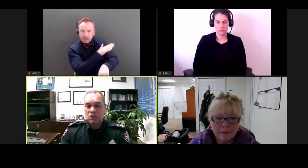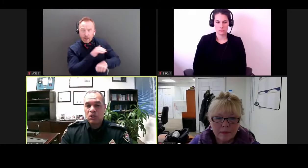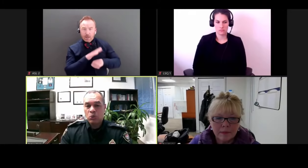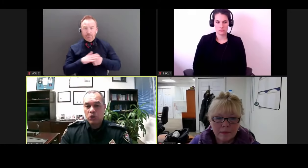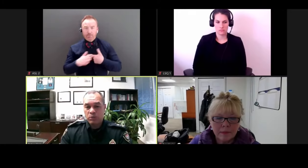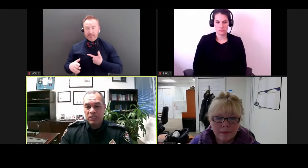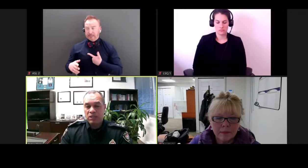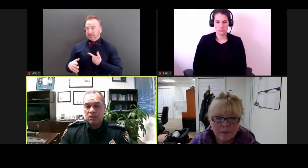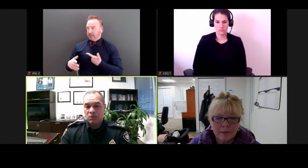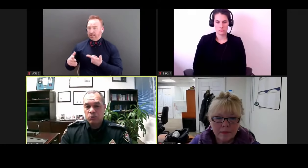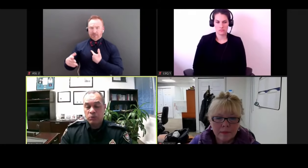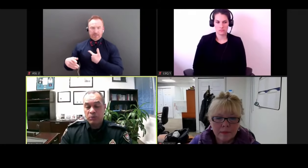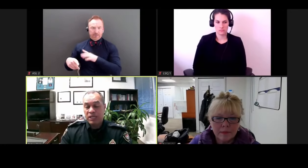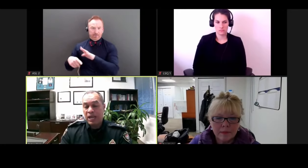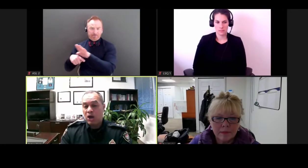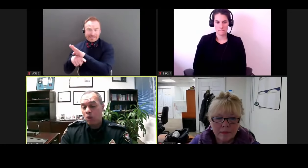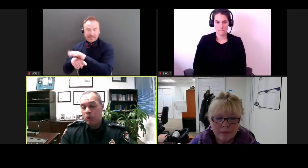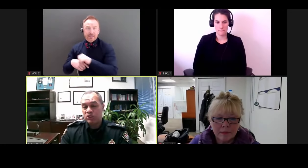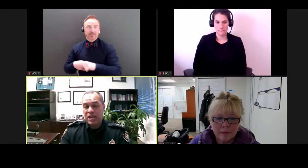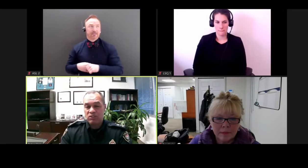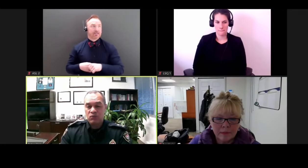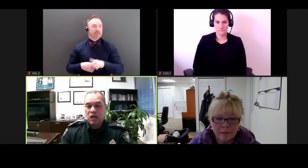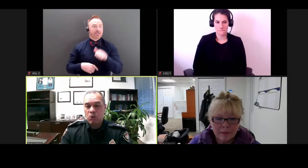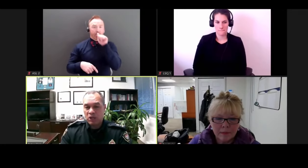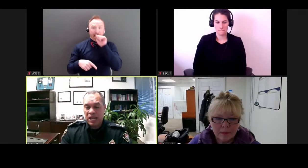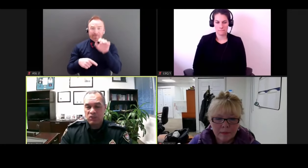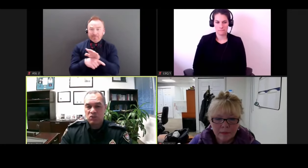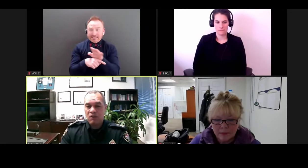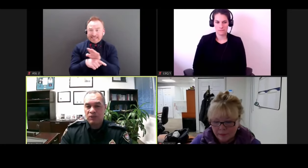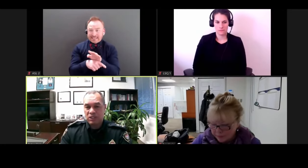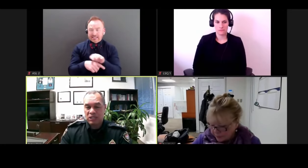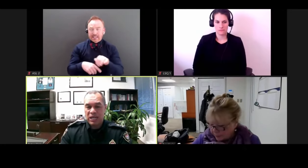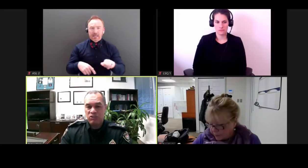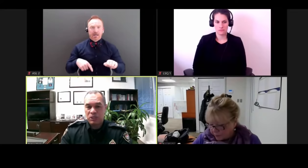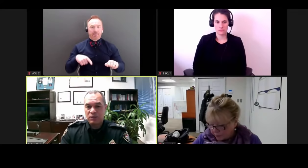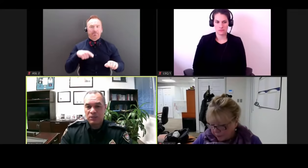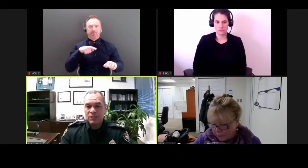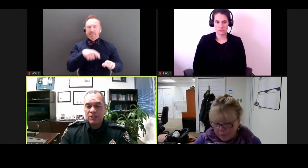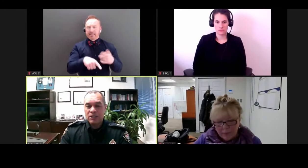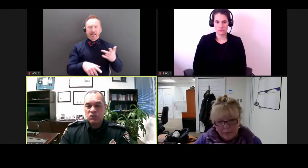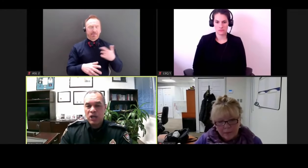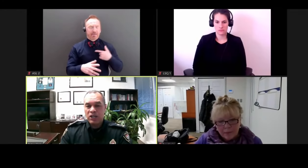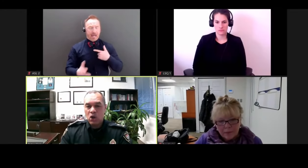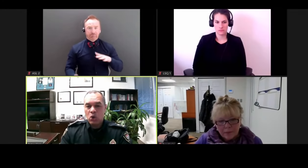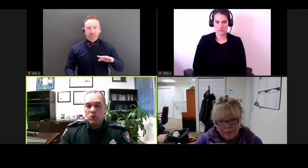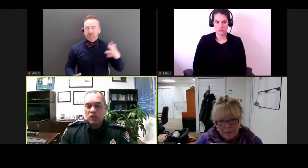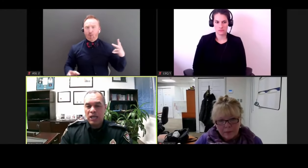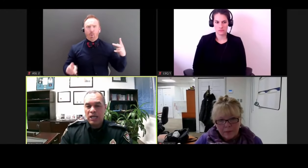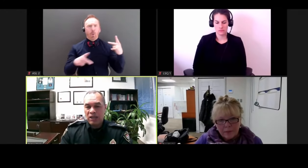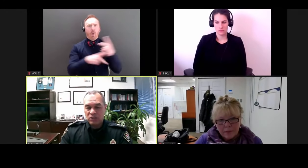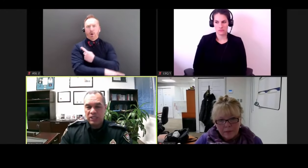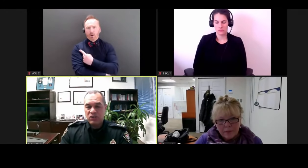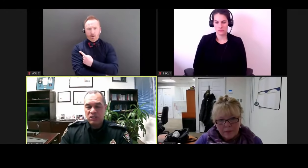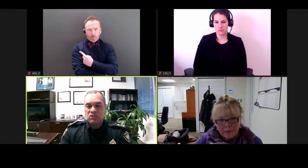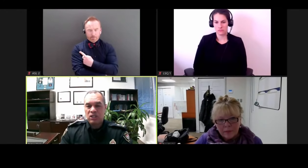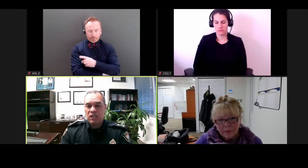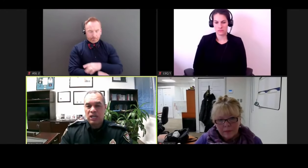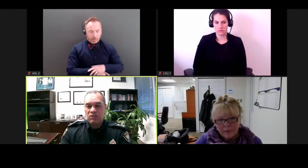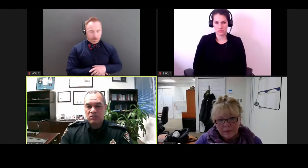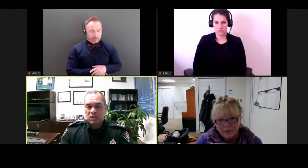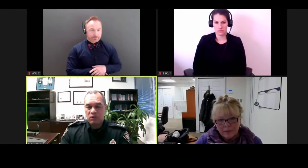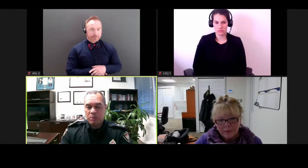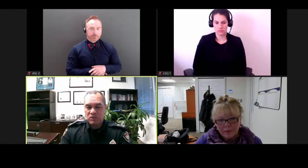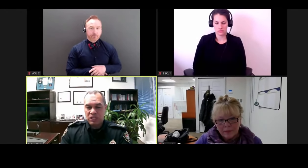businesses, would be almost as, if not more, catastrophic than it has been. So I know as a leader in the city,